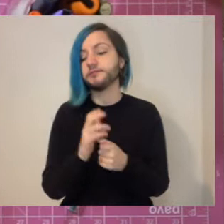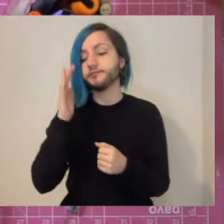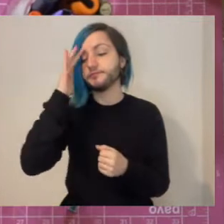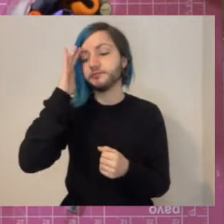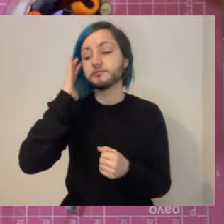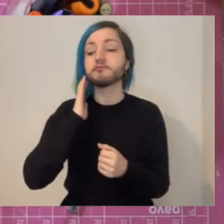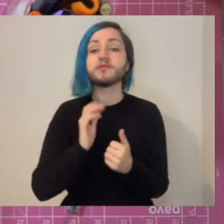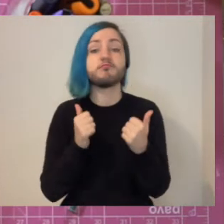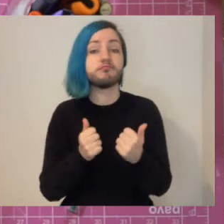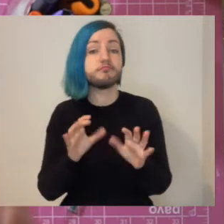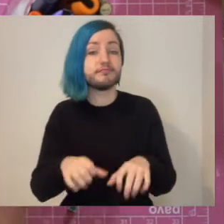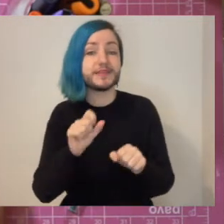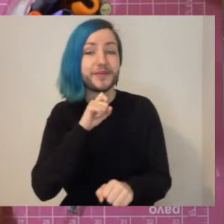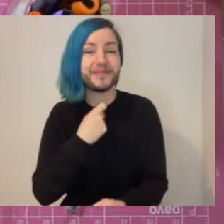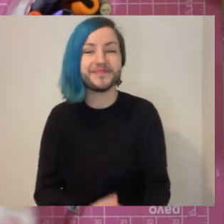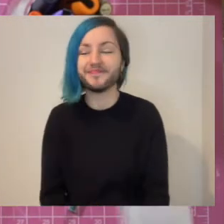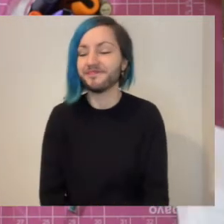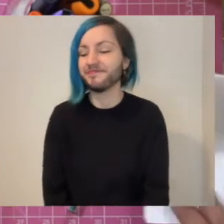to start that now.